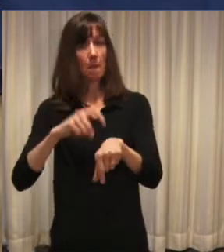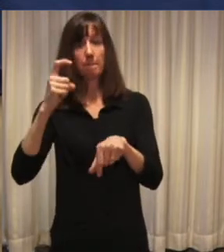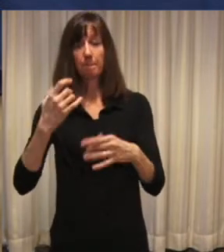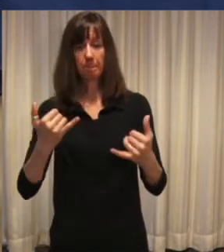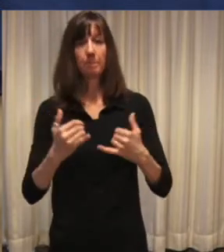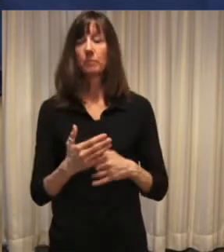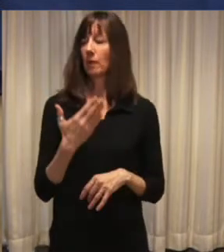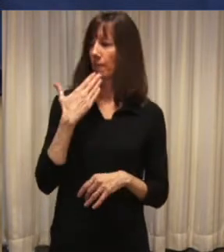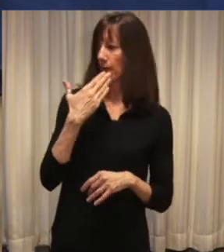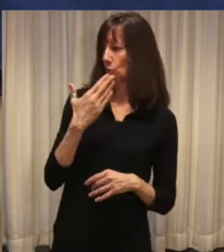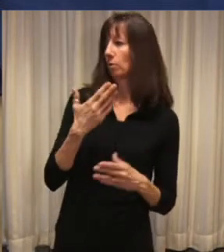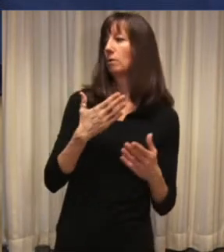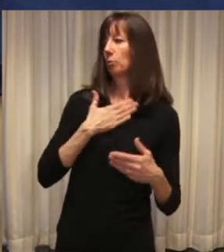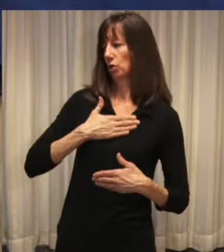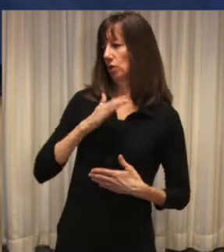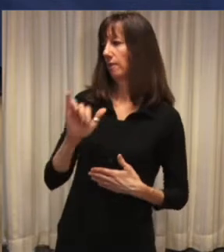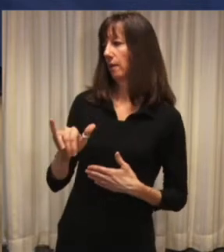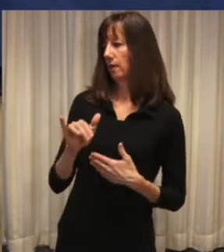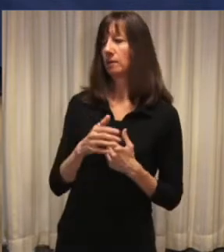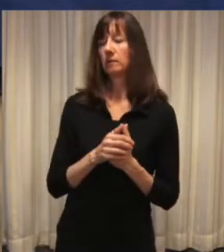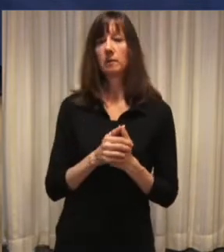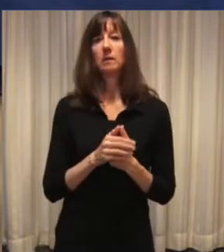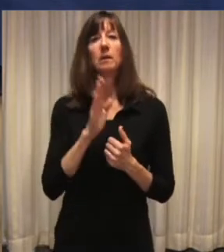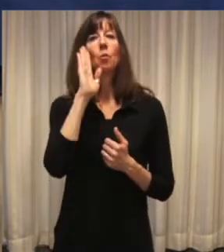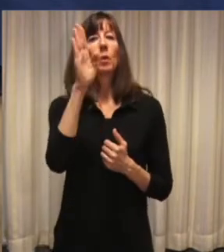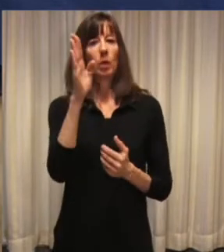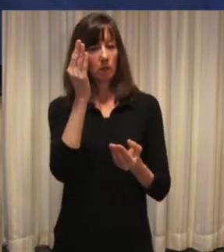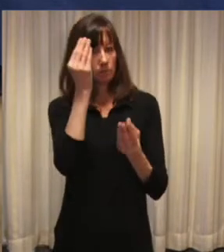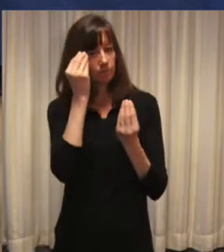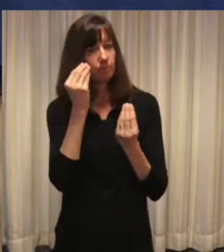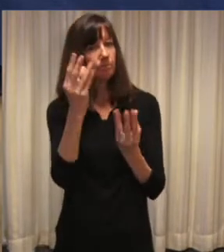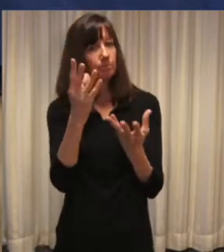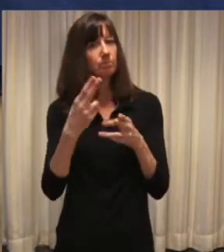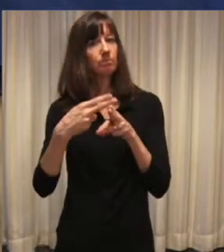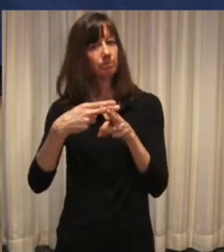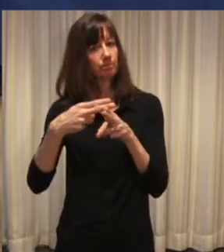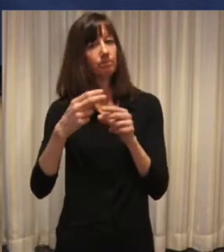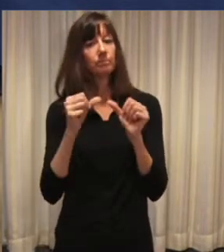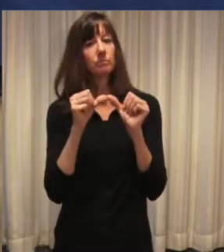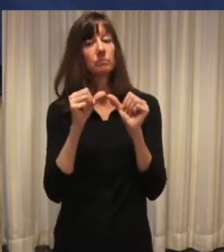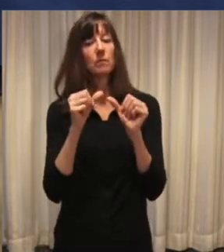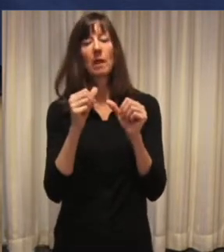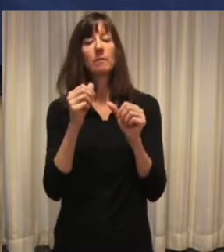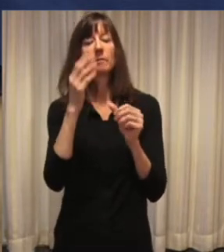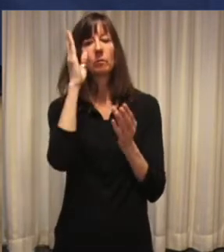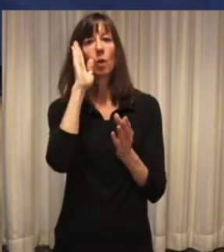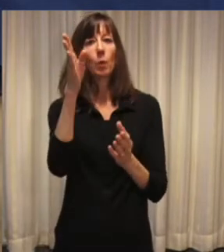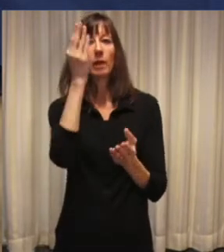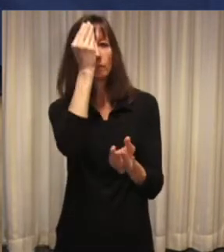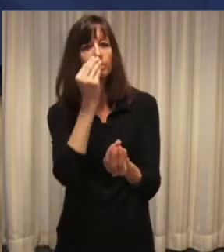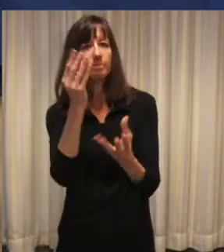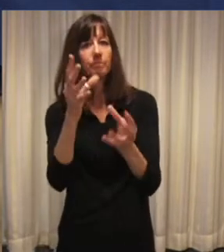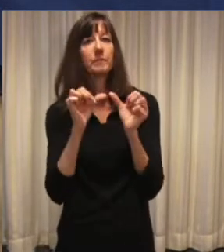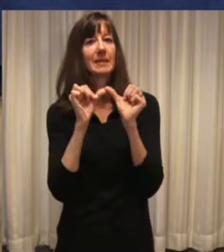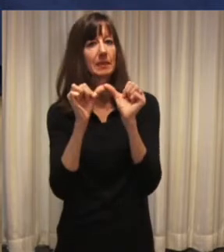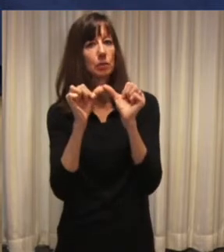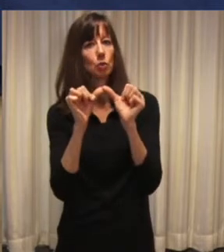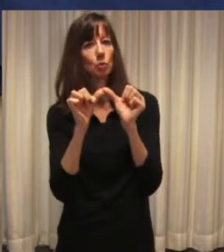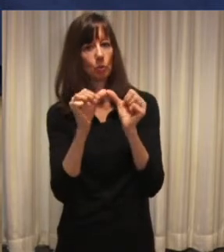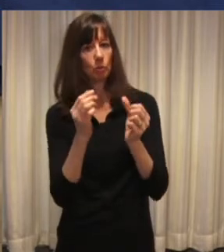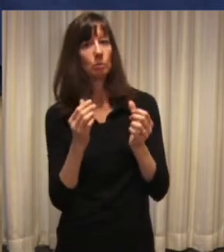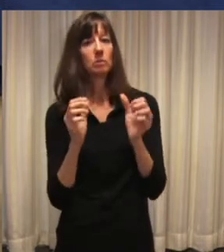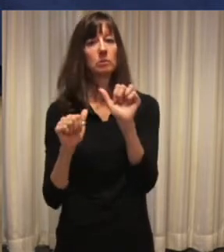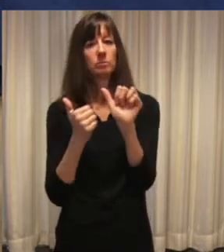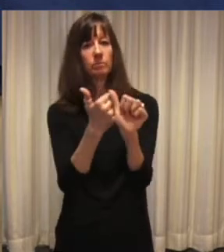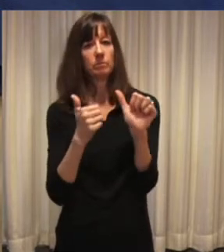And so, you know, we'll continue to keep everybody updated on the progress on this. And we'll really keep looking at the data on a day-to-day,